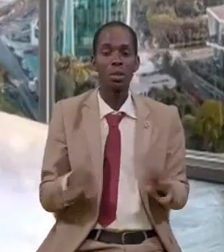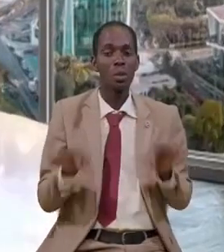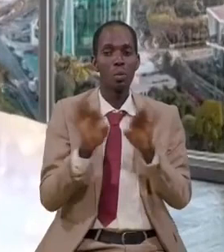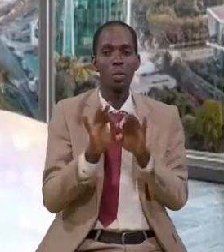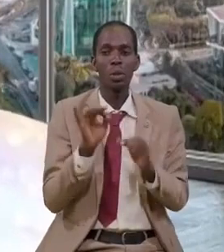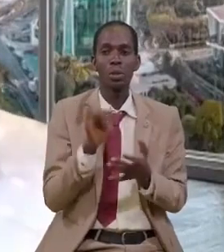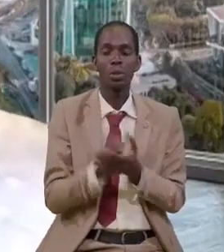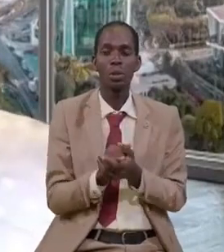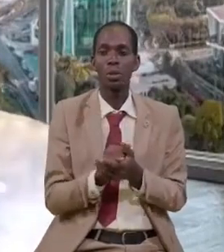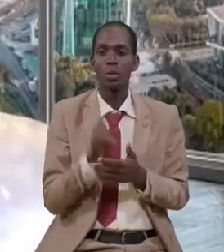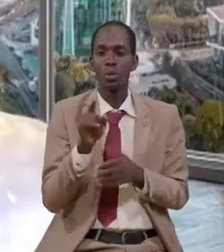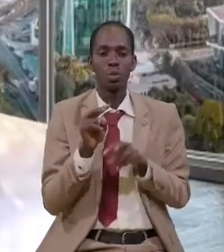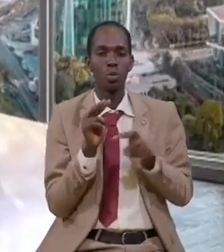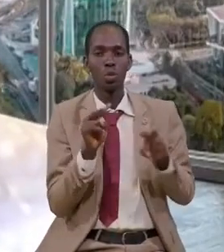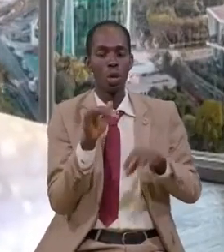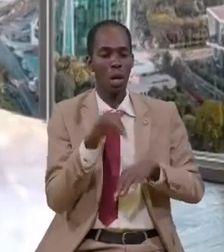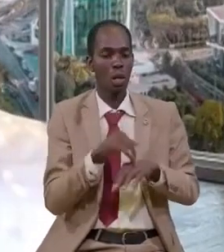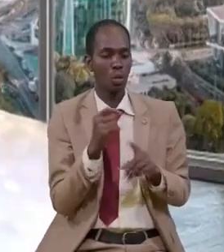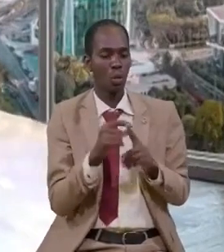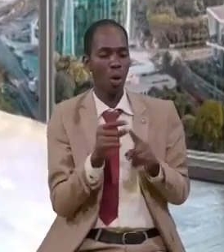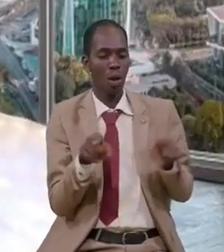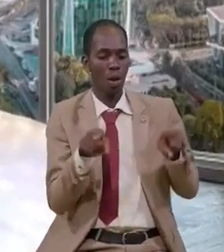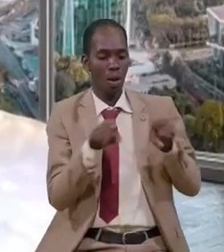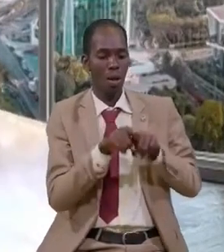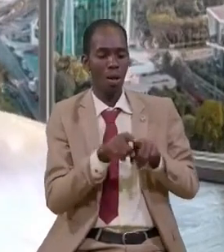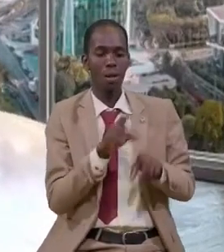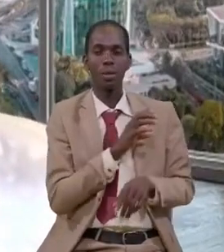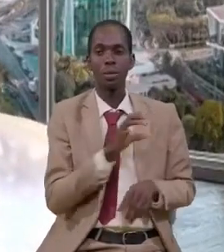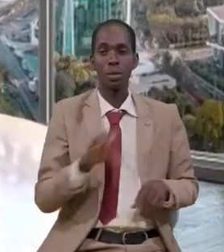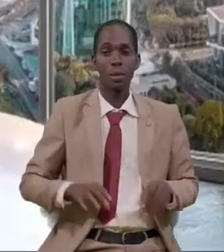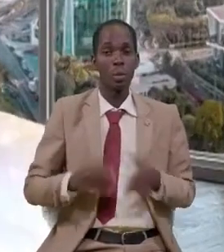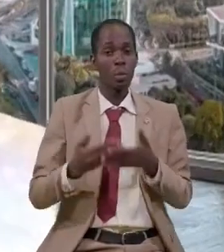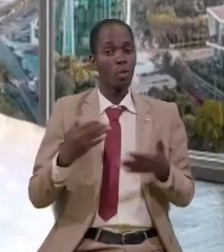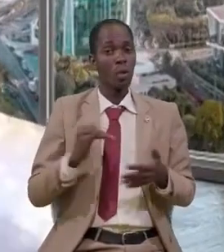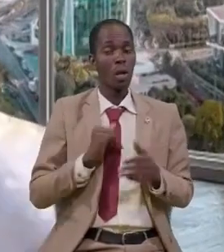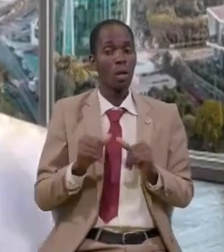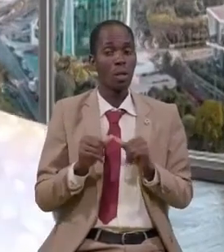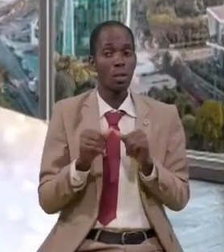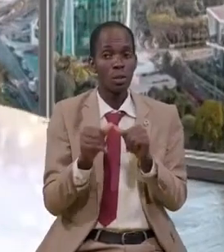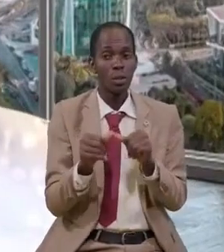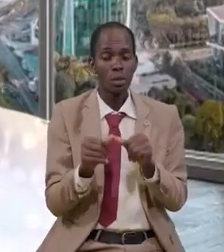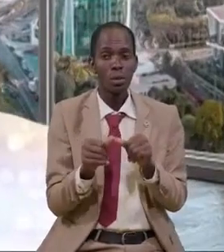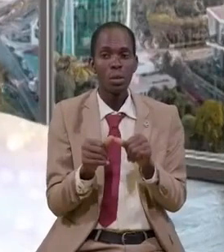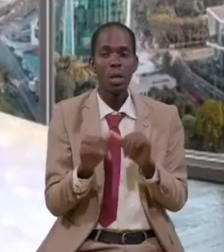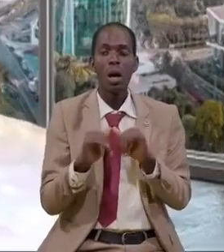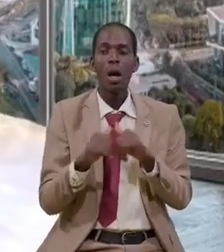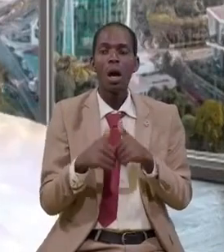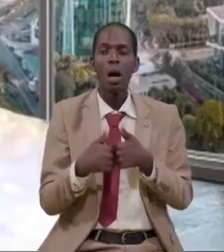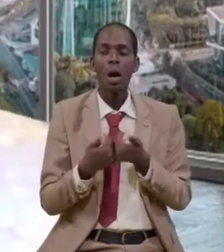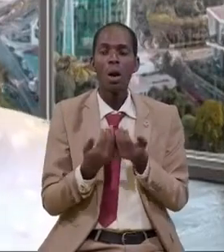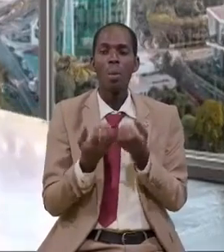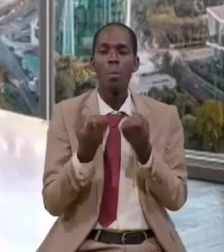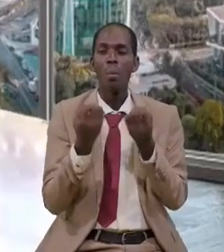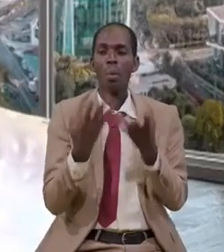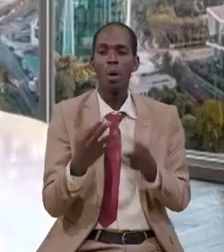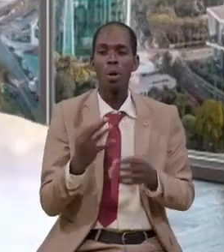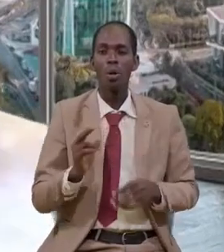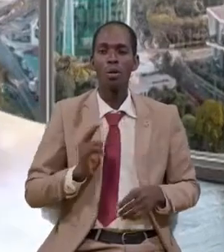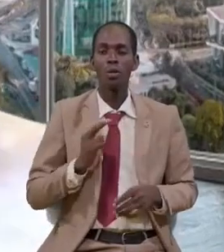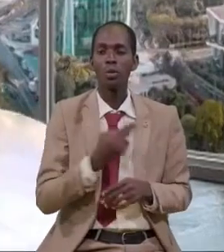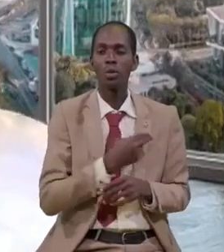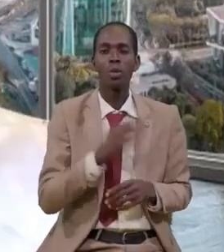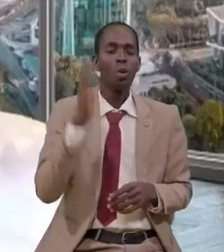phrase like Christ. Before I proceed, how many of us would like to make a difference in